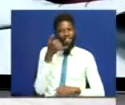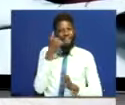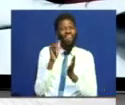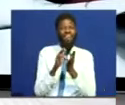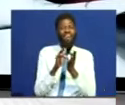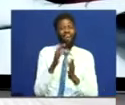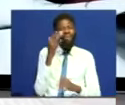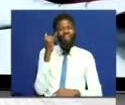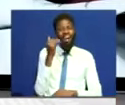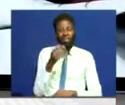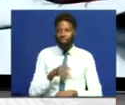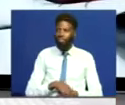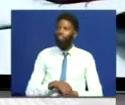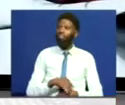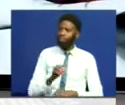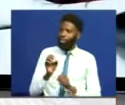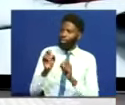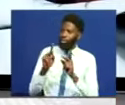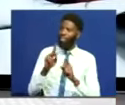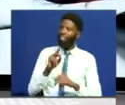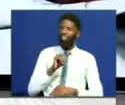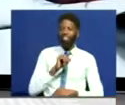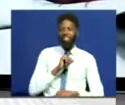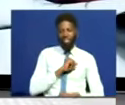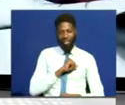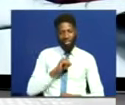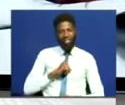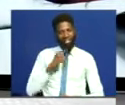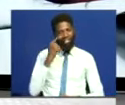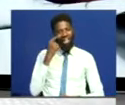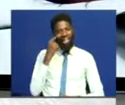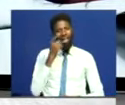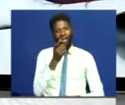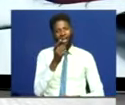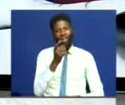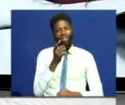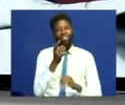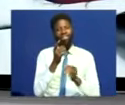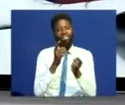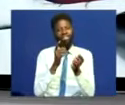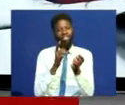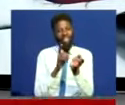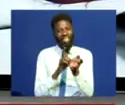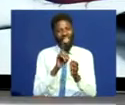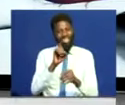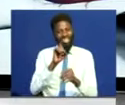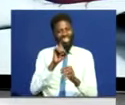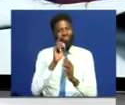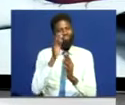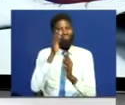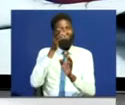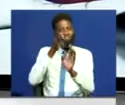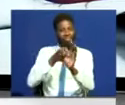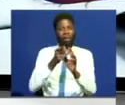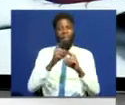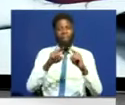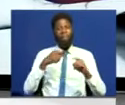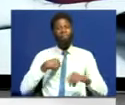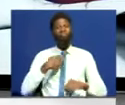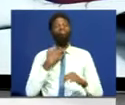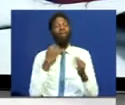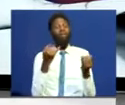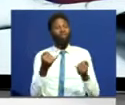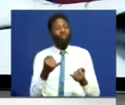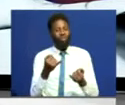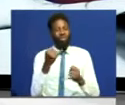rope in Daktari as well. I can see she's itching to chime in into the conversation. But let me get to introduce one of our final guests who have just joined us. That is